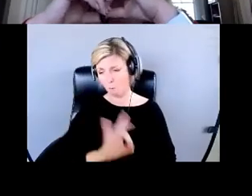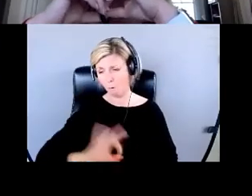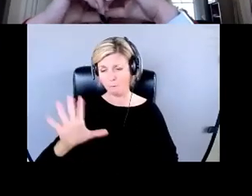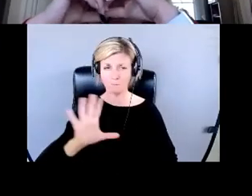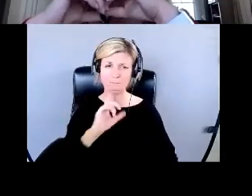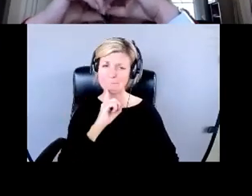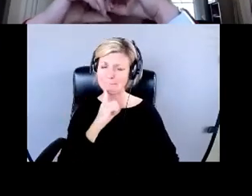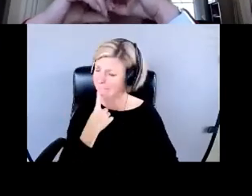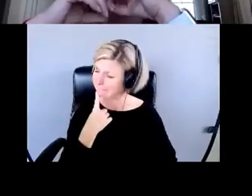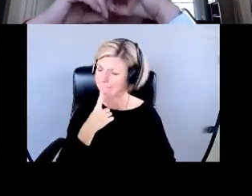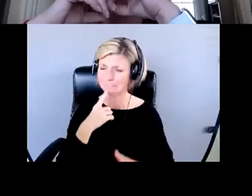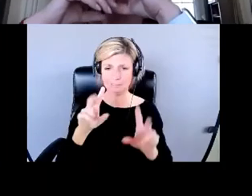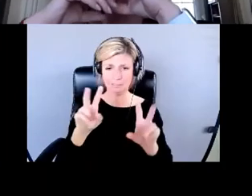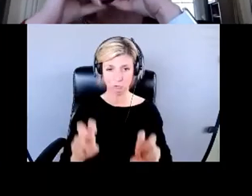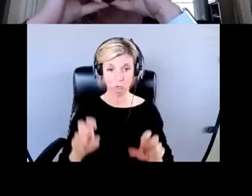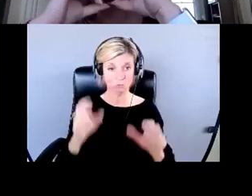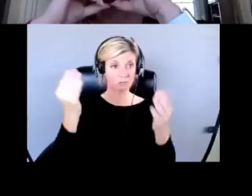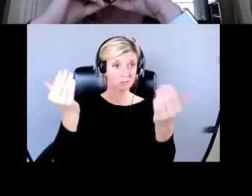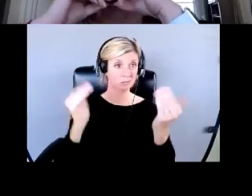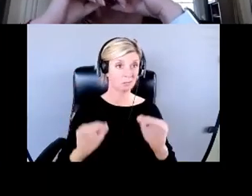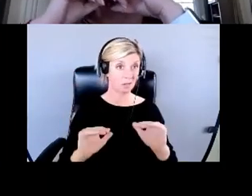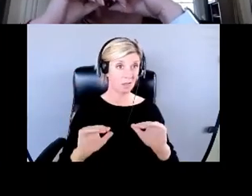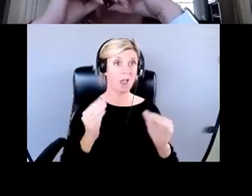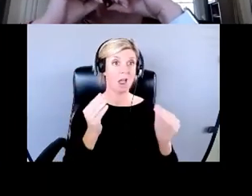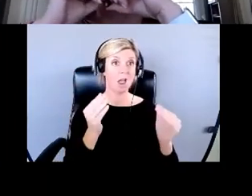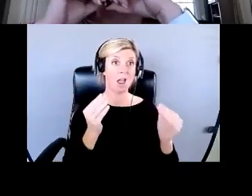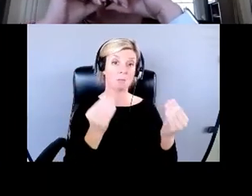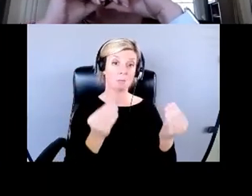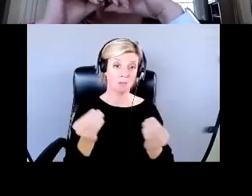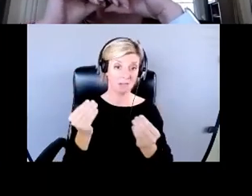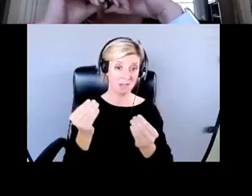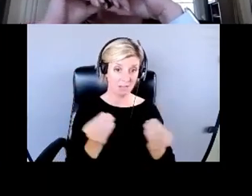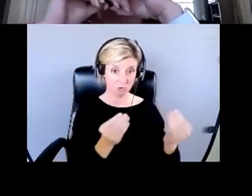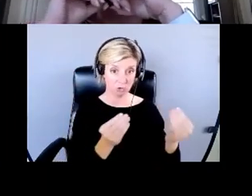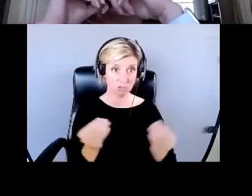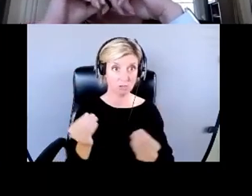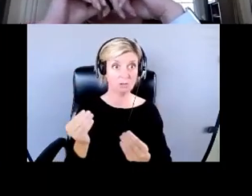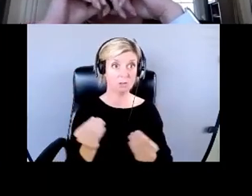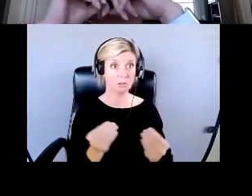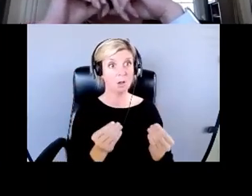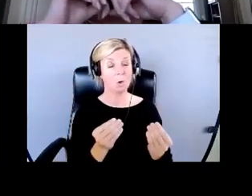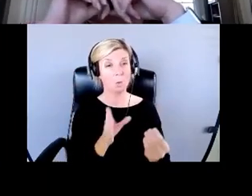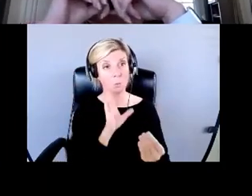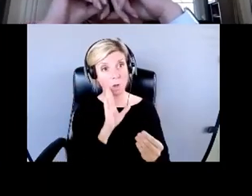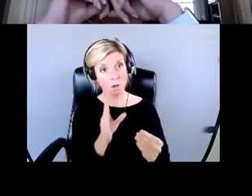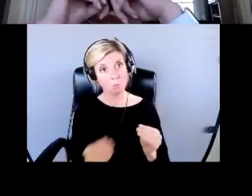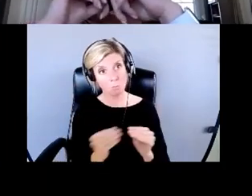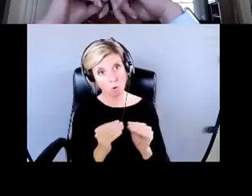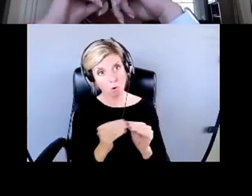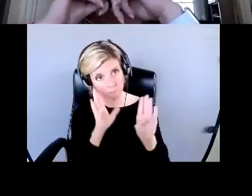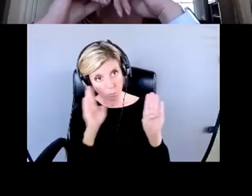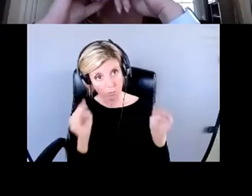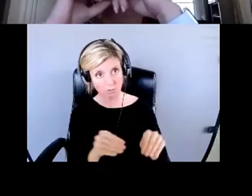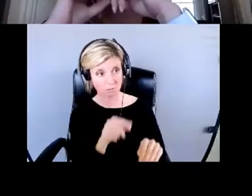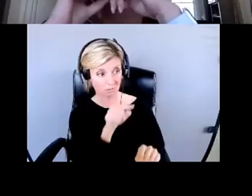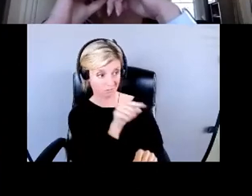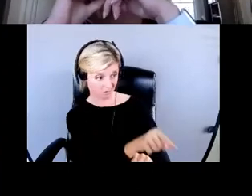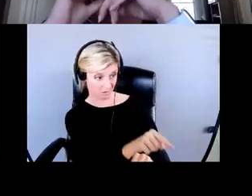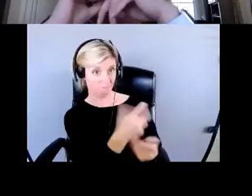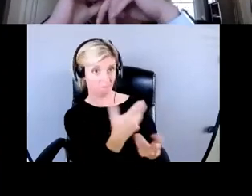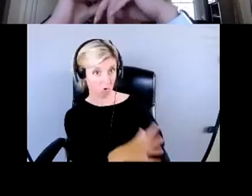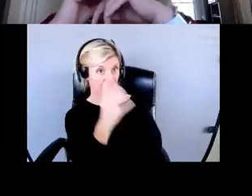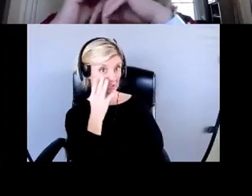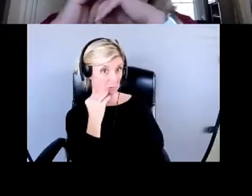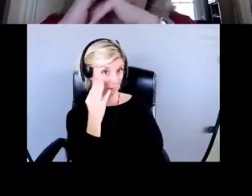circles are amazing with regard to the person who is harmed is there with the person who has harmed